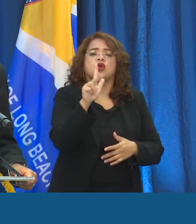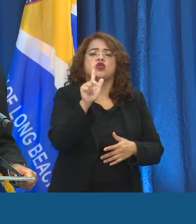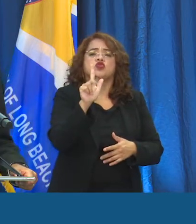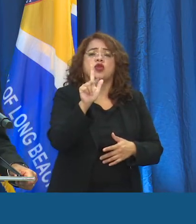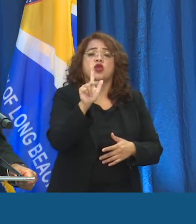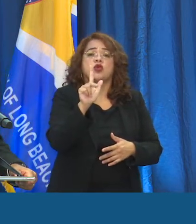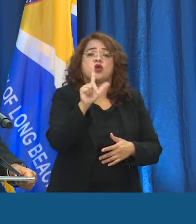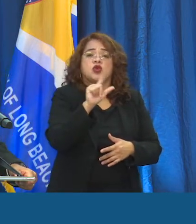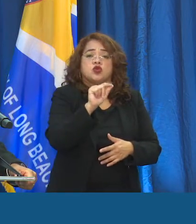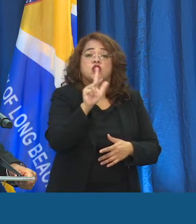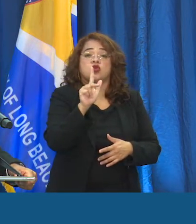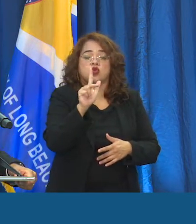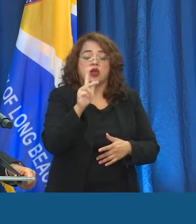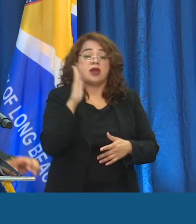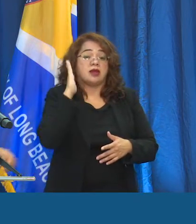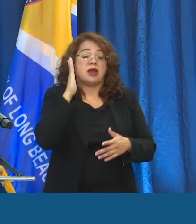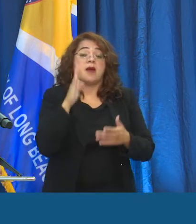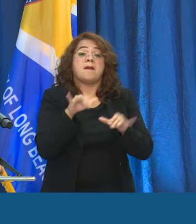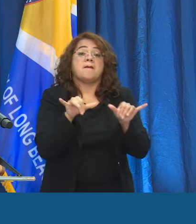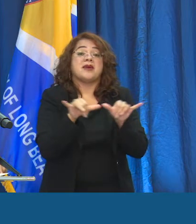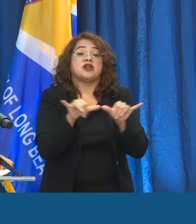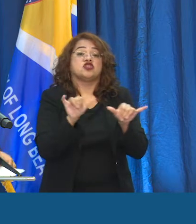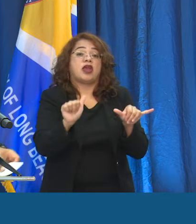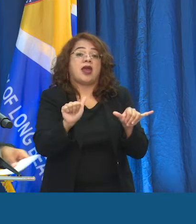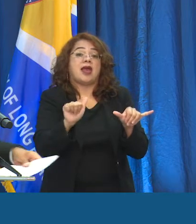new revenues as it relates to Measure A.